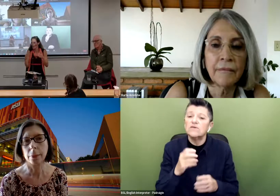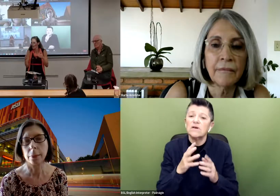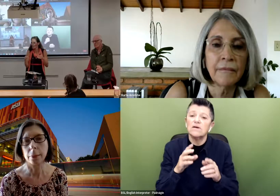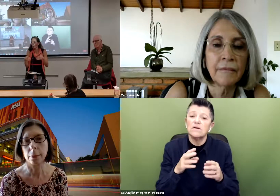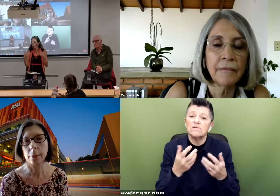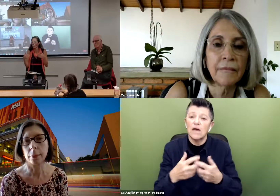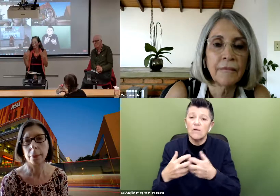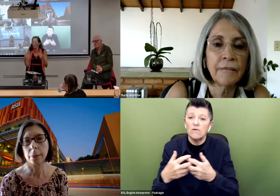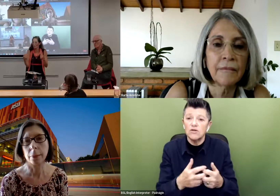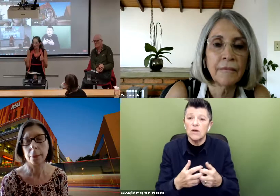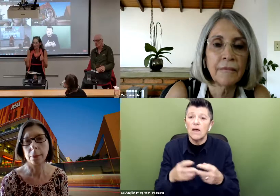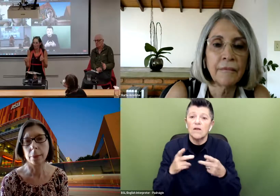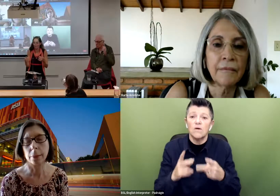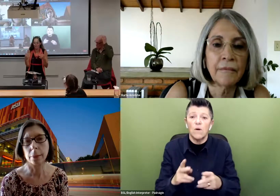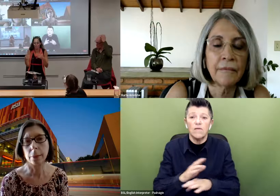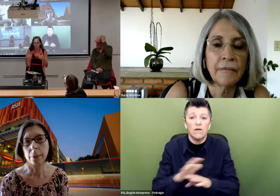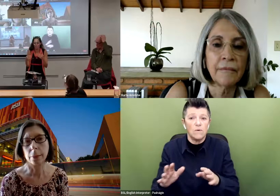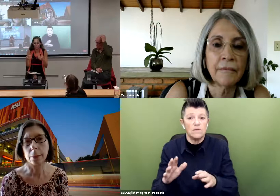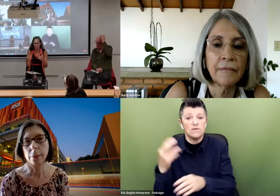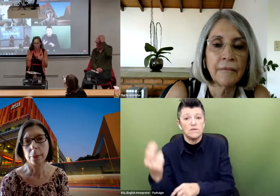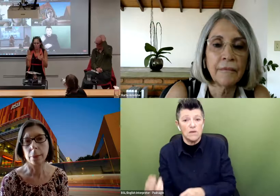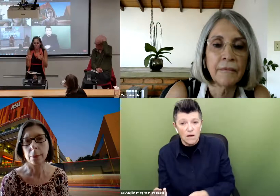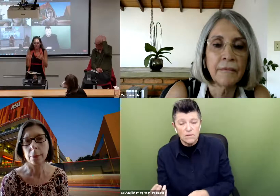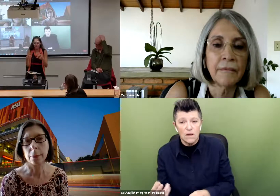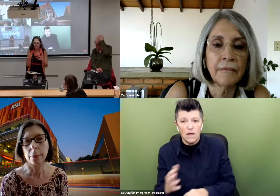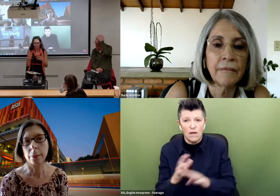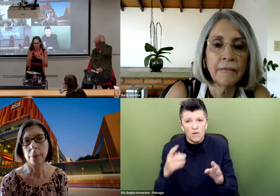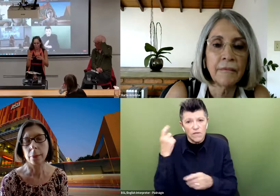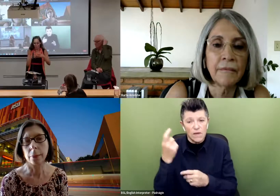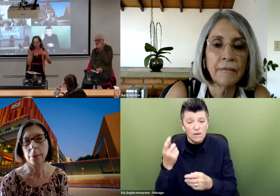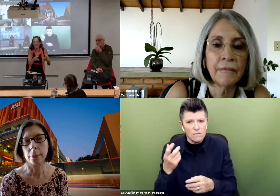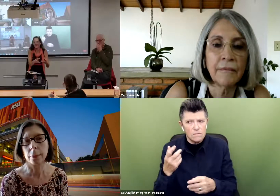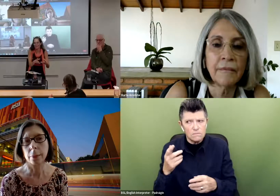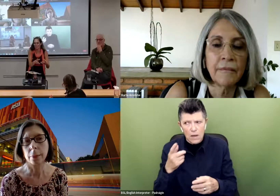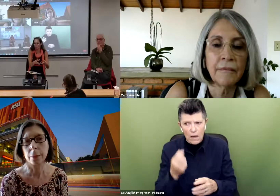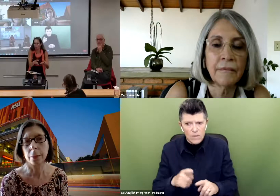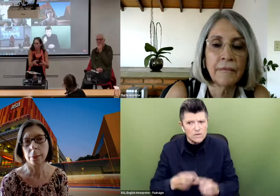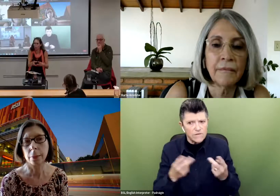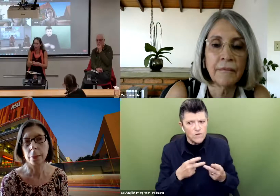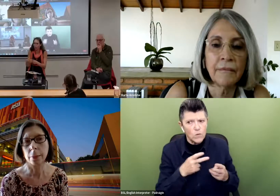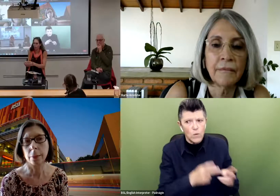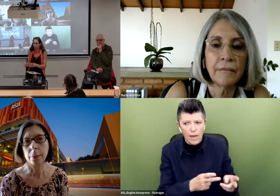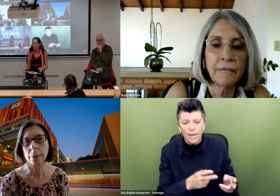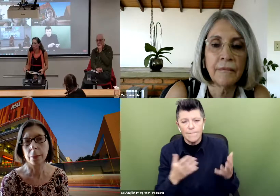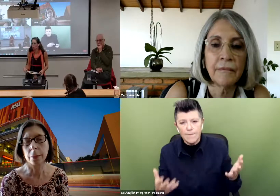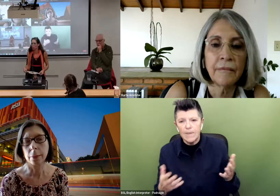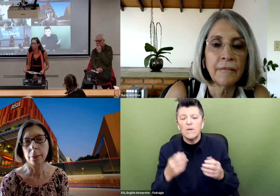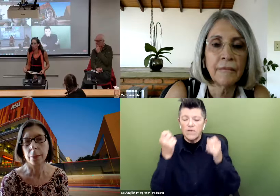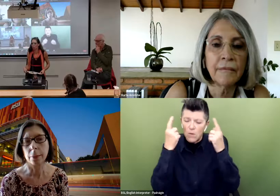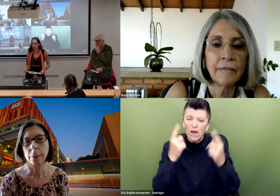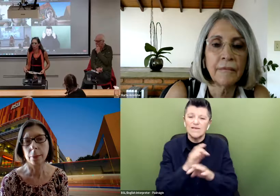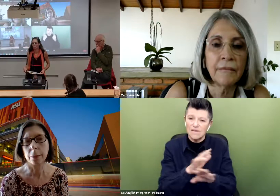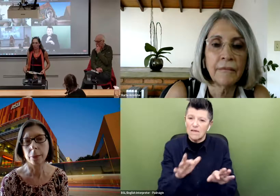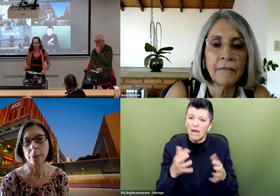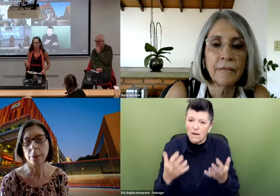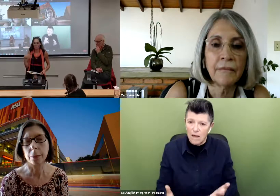were designed and not questioning whether there can be a different design. So the awareness is there now, but I think that one of the things we need to do is